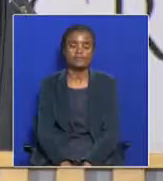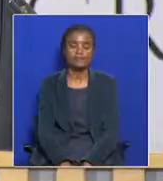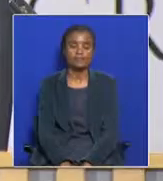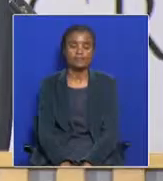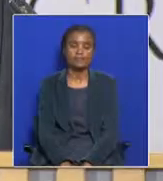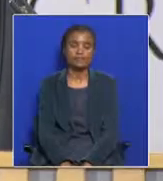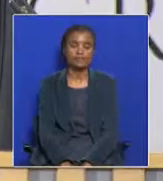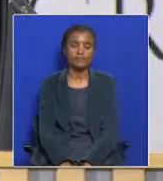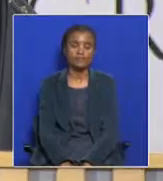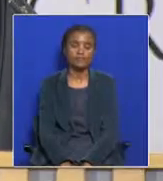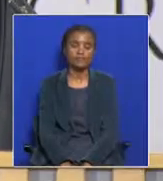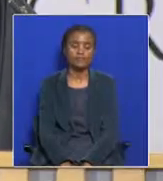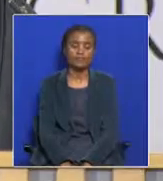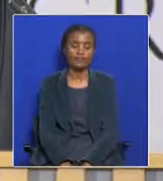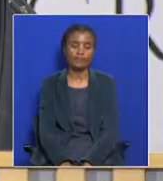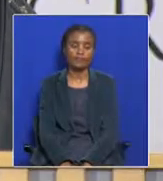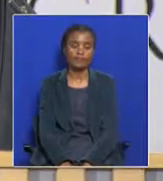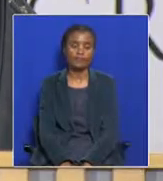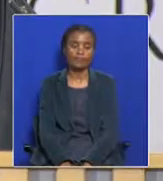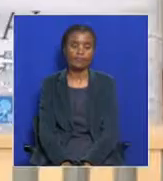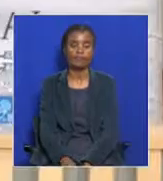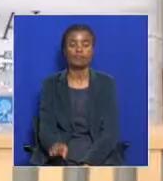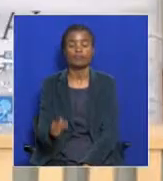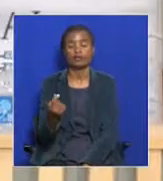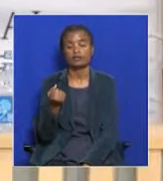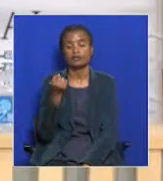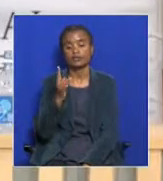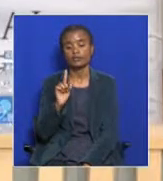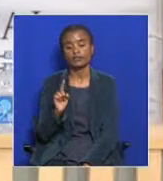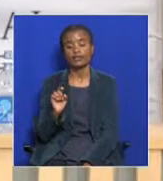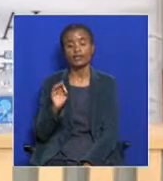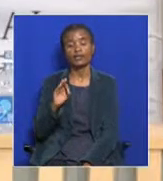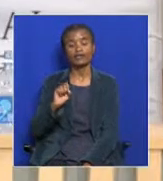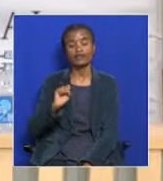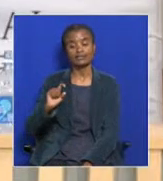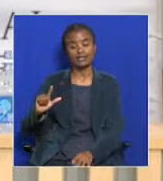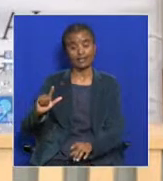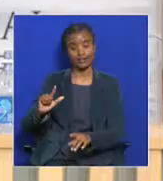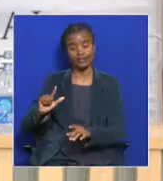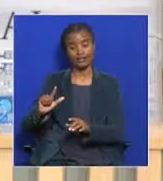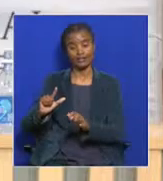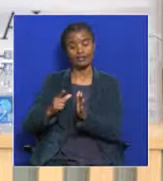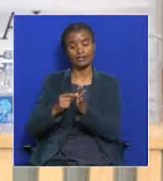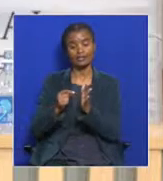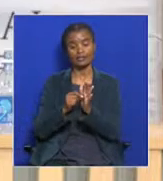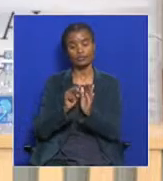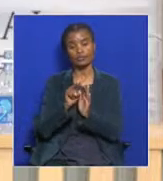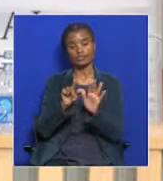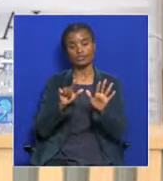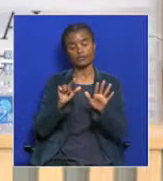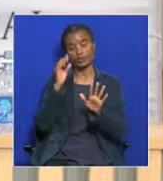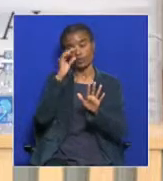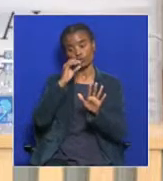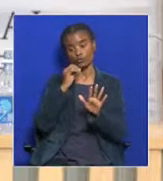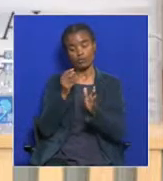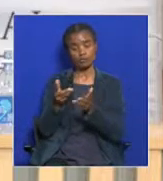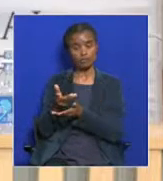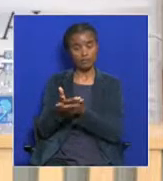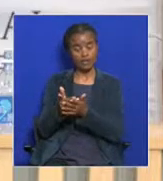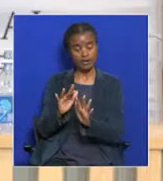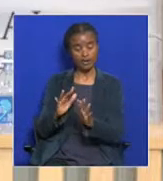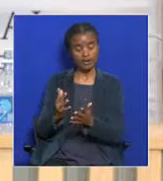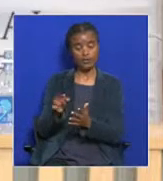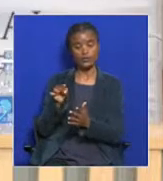I understand that your engagement with FSL on the 27th of October was to seek an